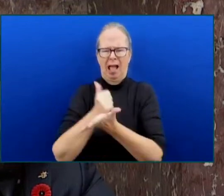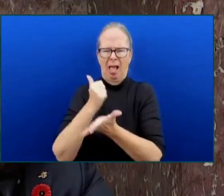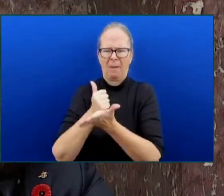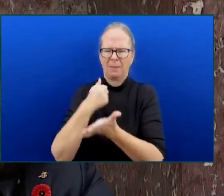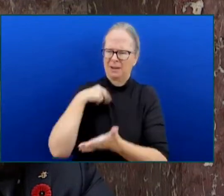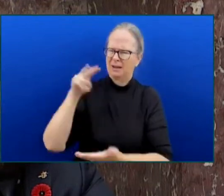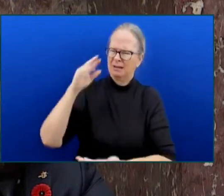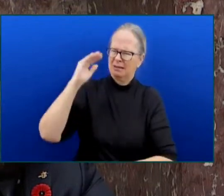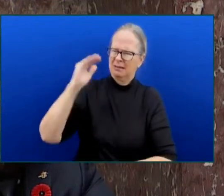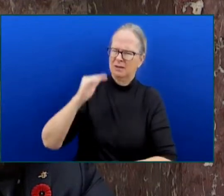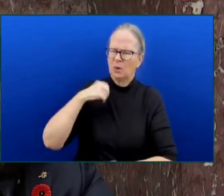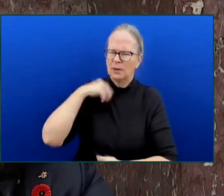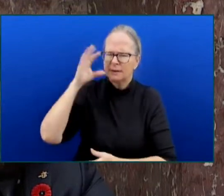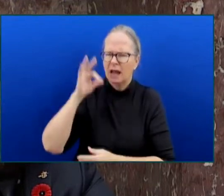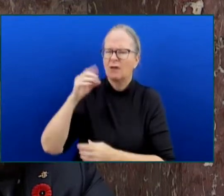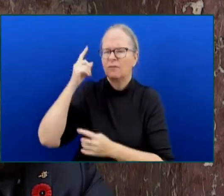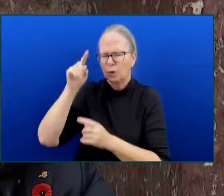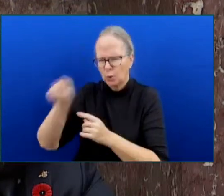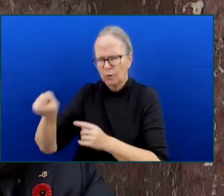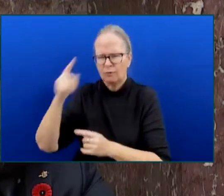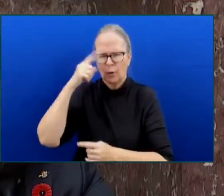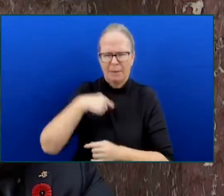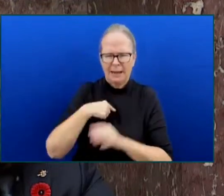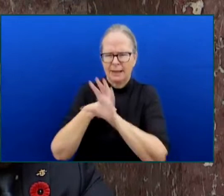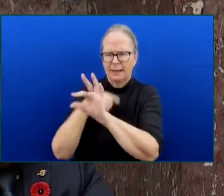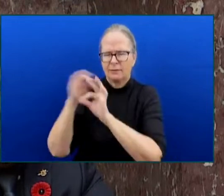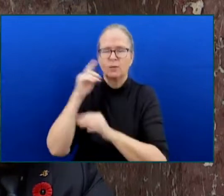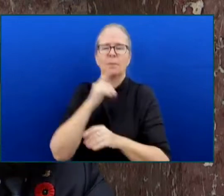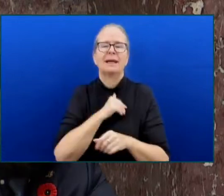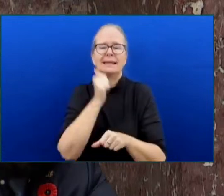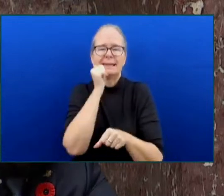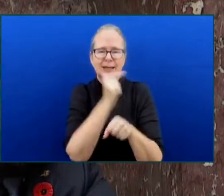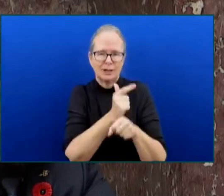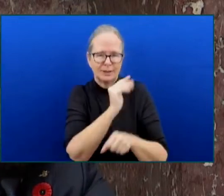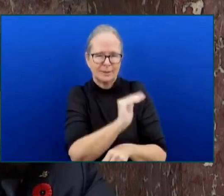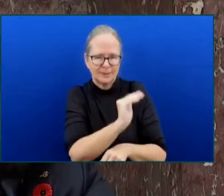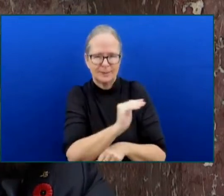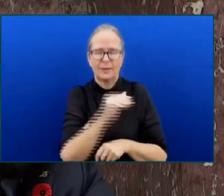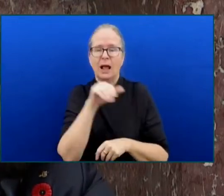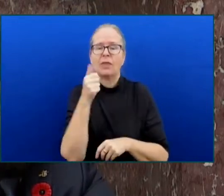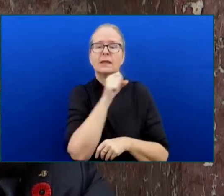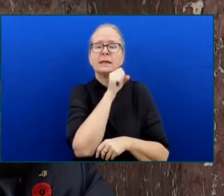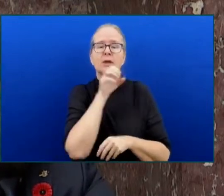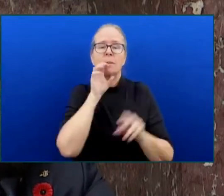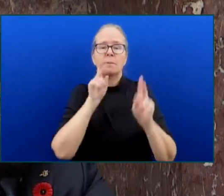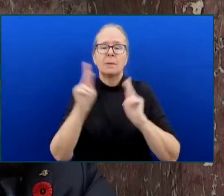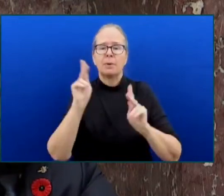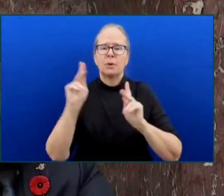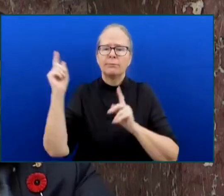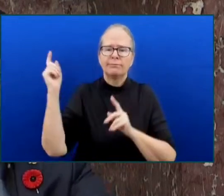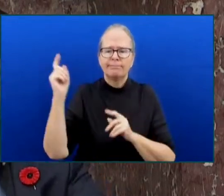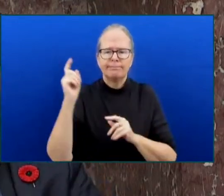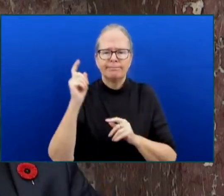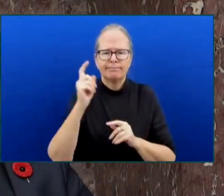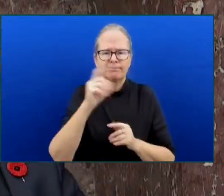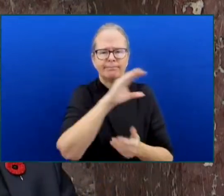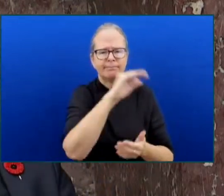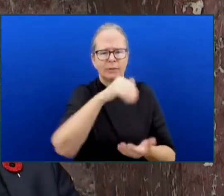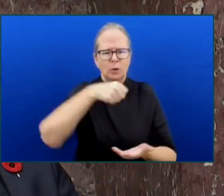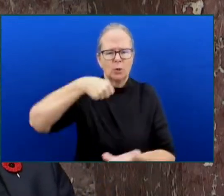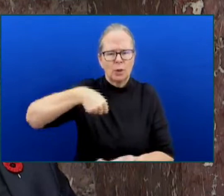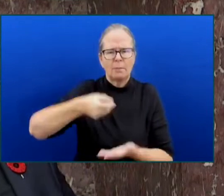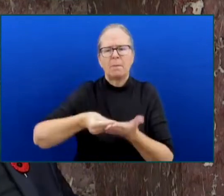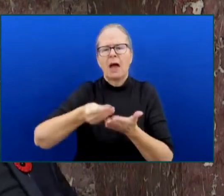home. There were seniors making their way home with today's groceries today to nearby condominiums or to the co-op. A